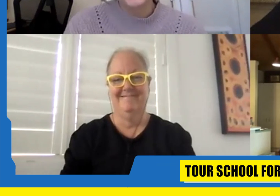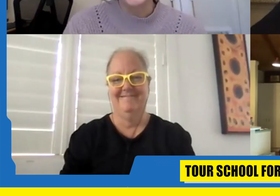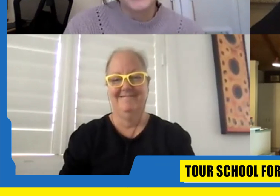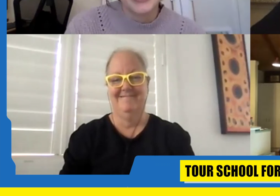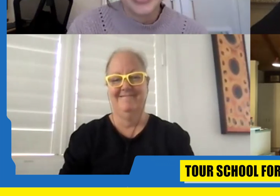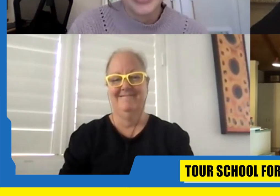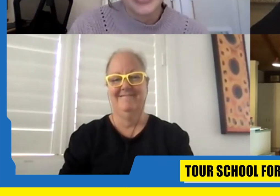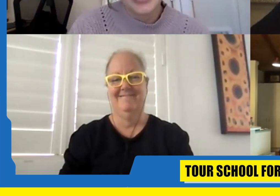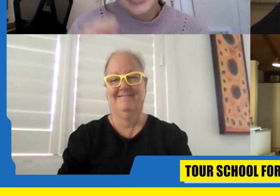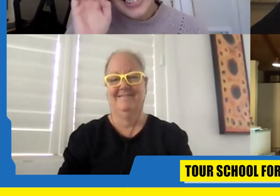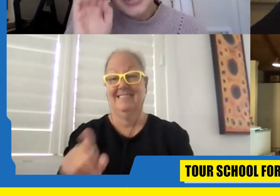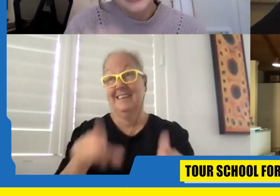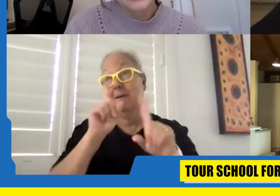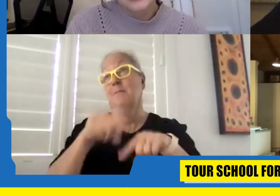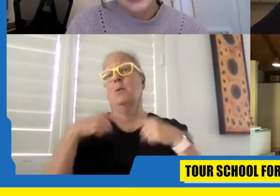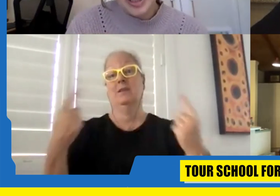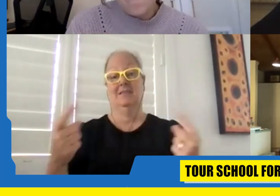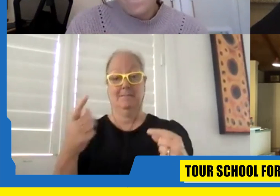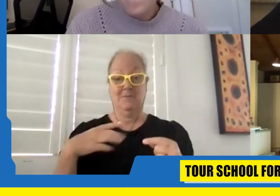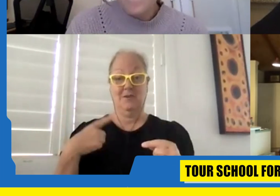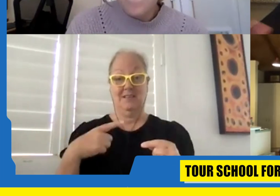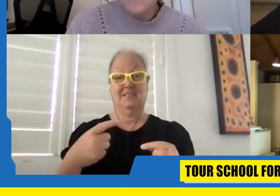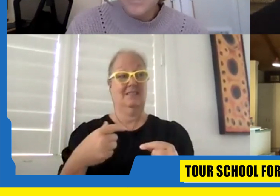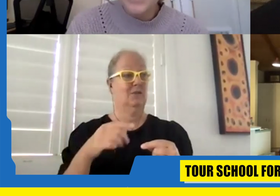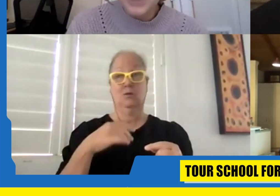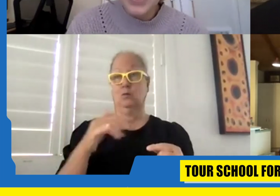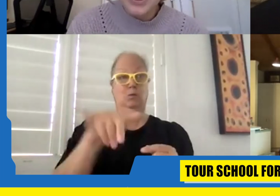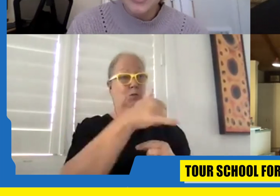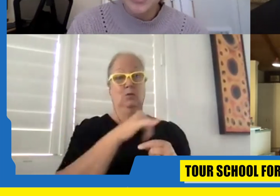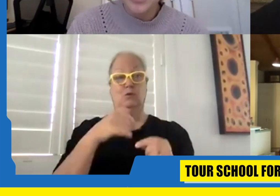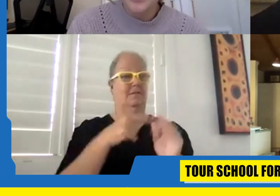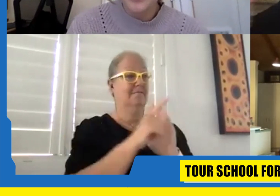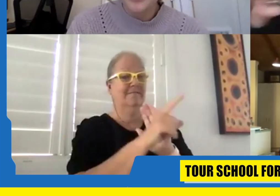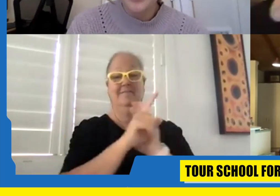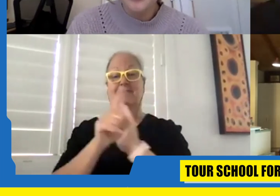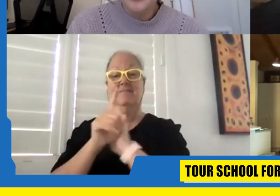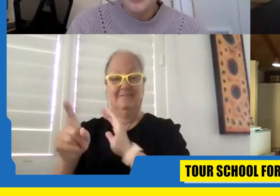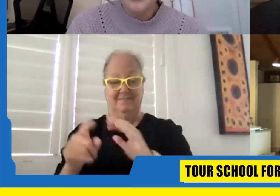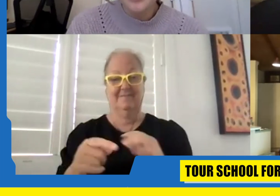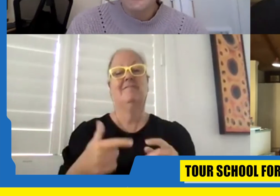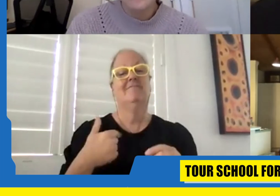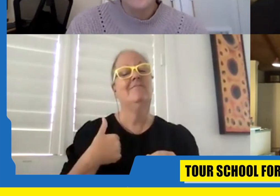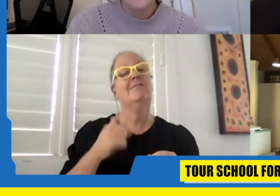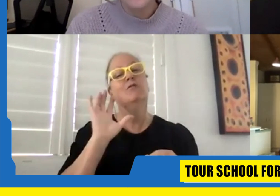It depends on which organisation I'm actually representing. I've been listening, Merryn, to